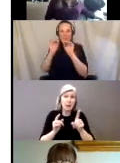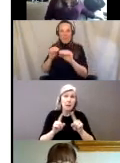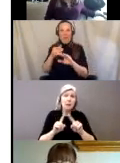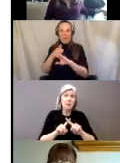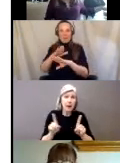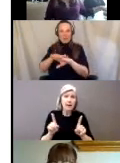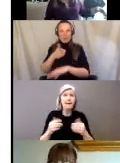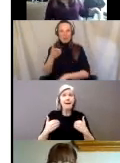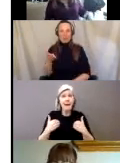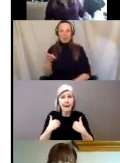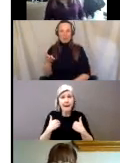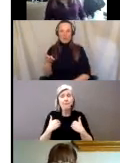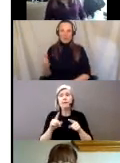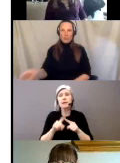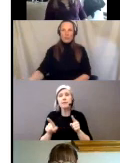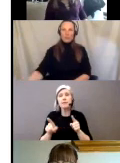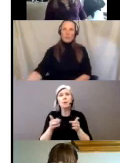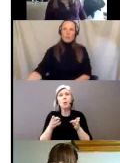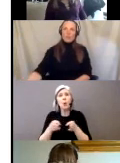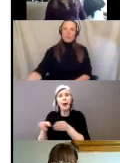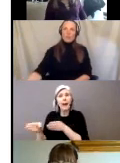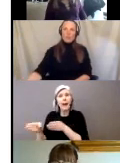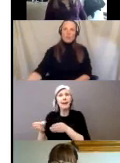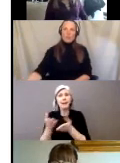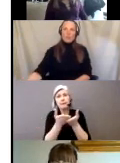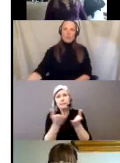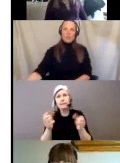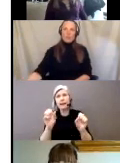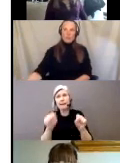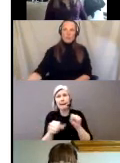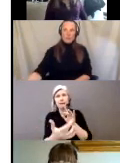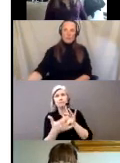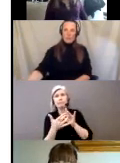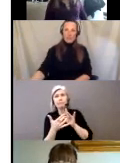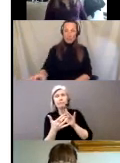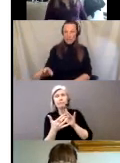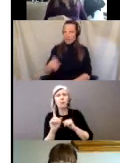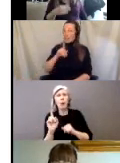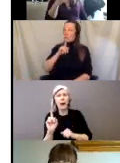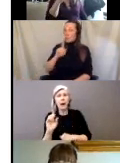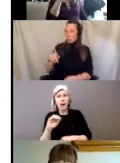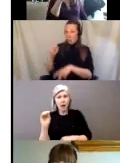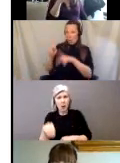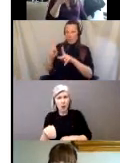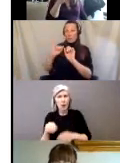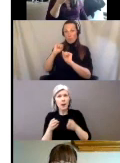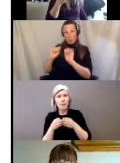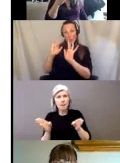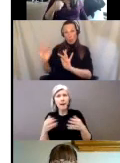people to get in touch with us at the city and at Ottawa Public Health to ask questions by